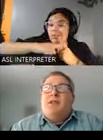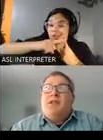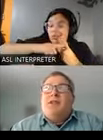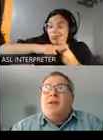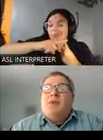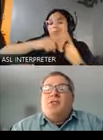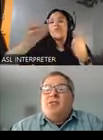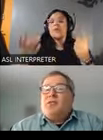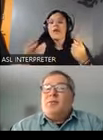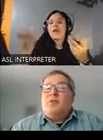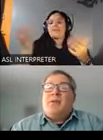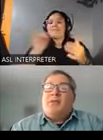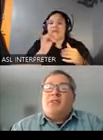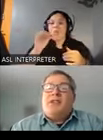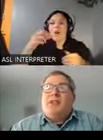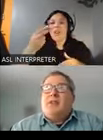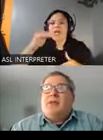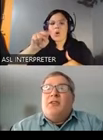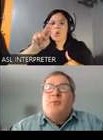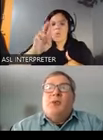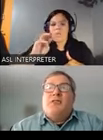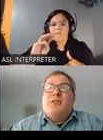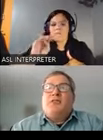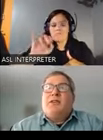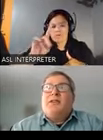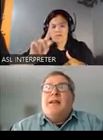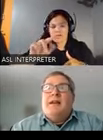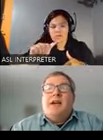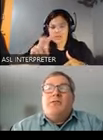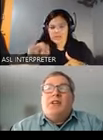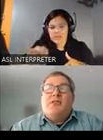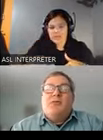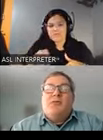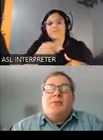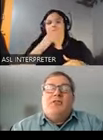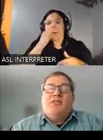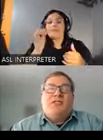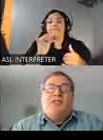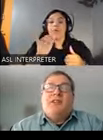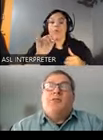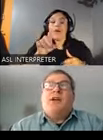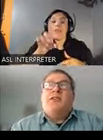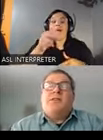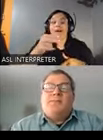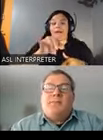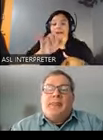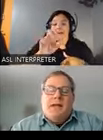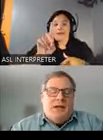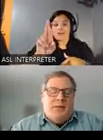and humidity, but also soil parameters like the amount of moisture in the soil and hydrological parameters such as sea level